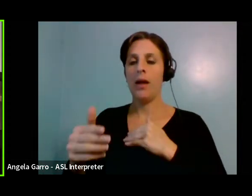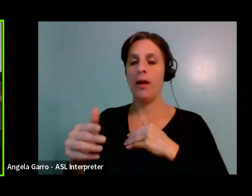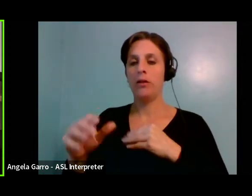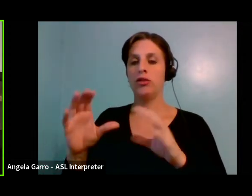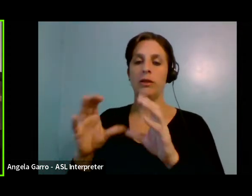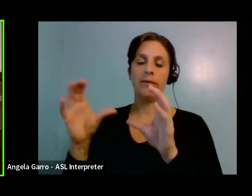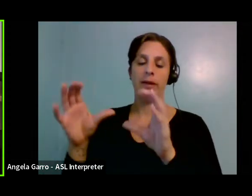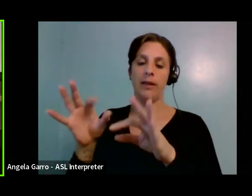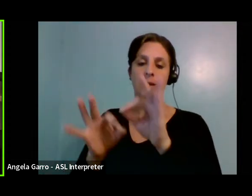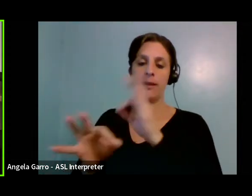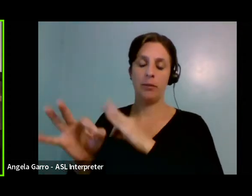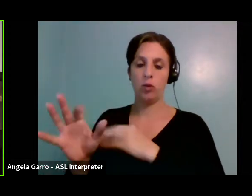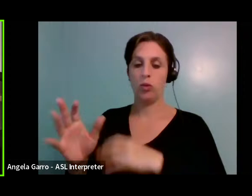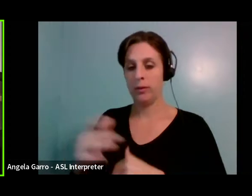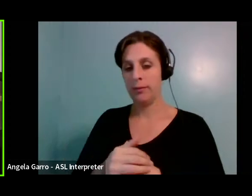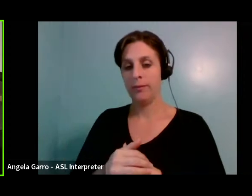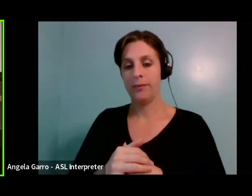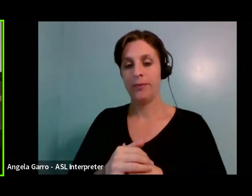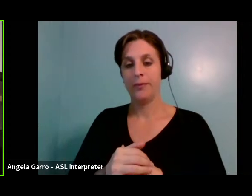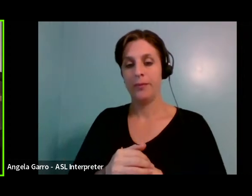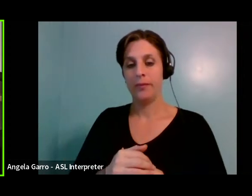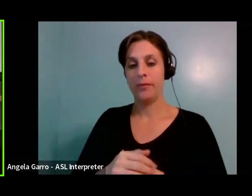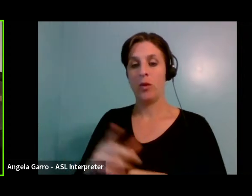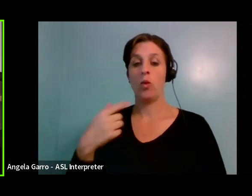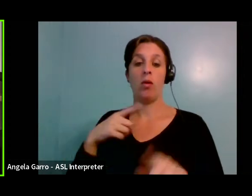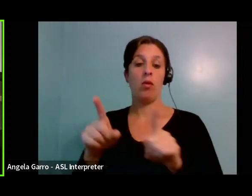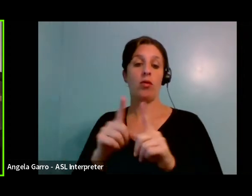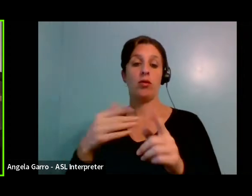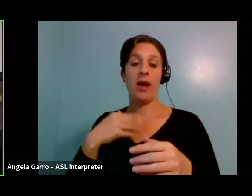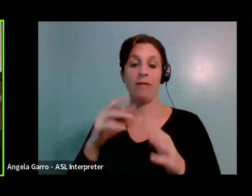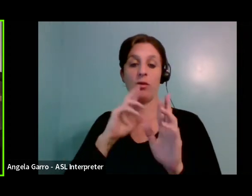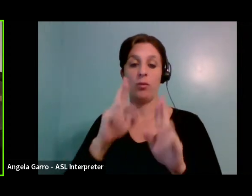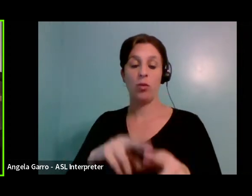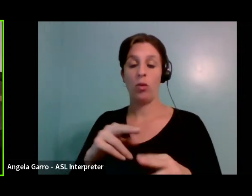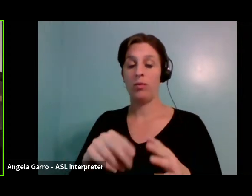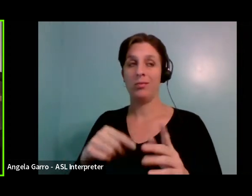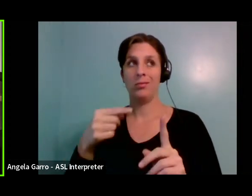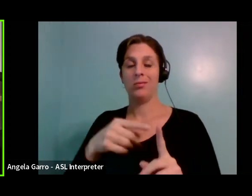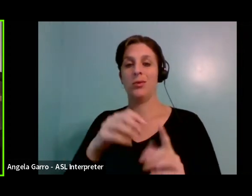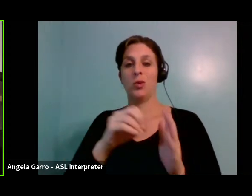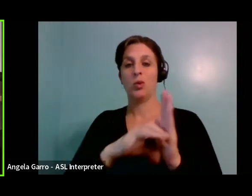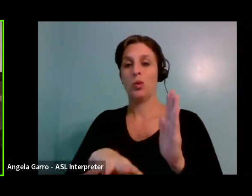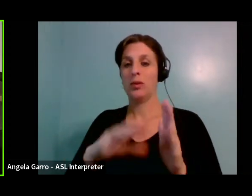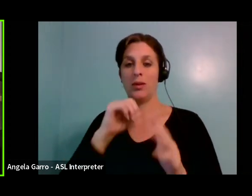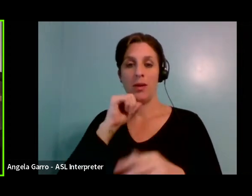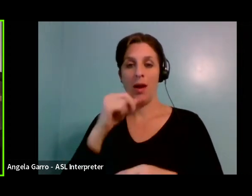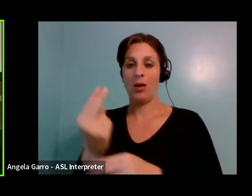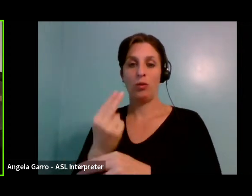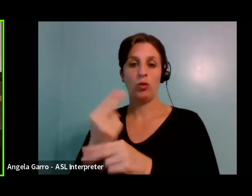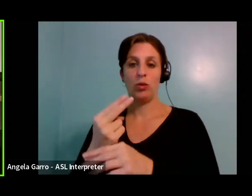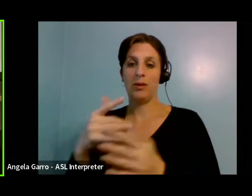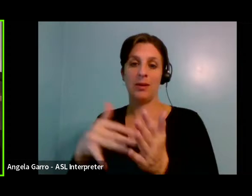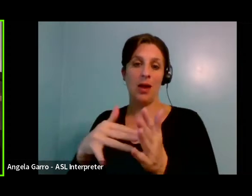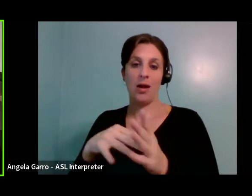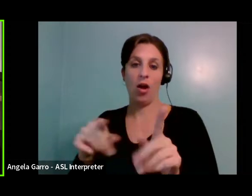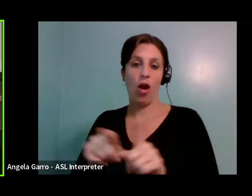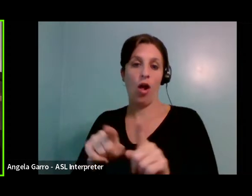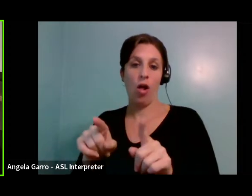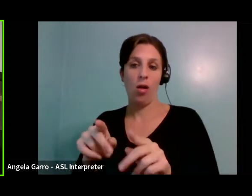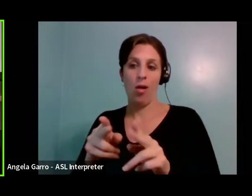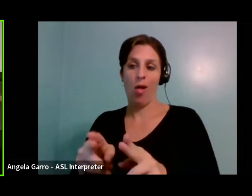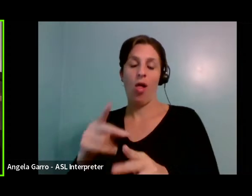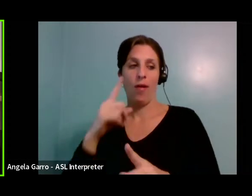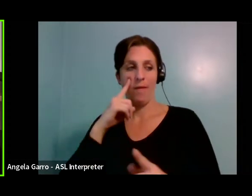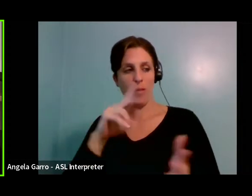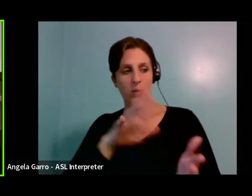substitute. We also had reports of students not using study hall as what it was intended for. We